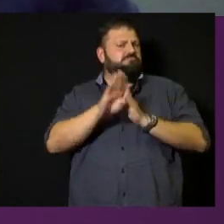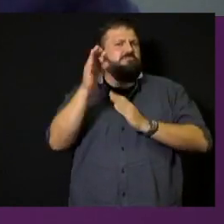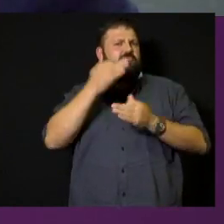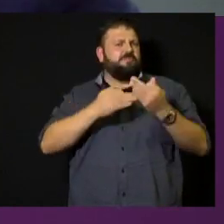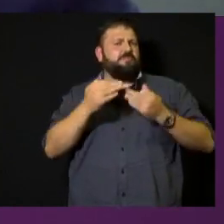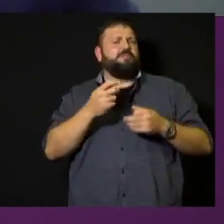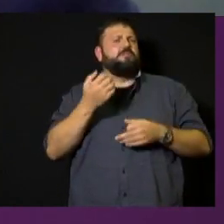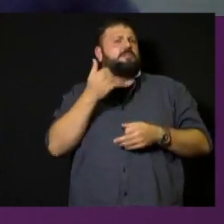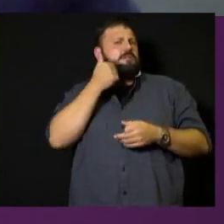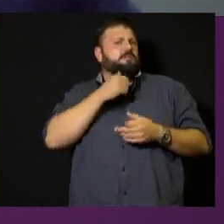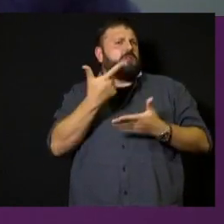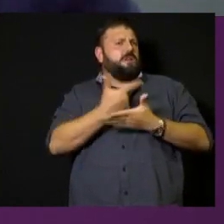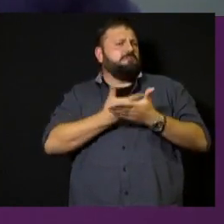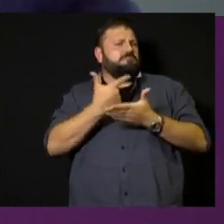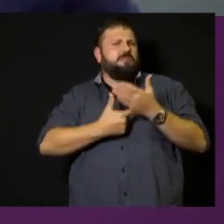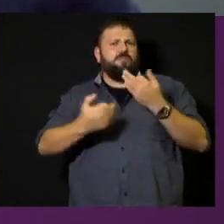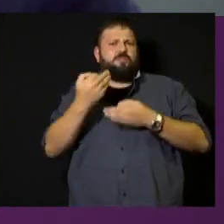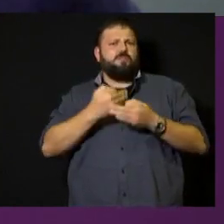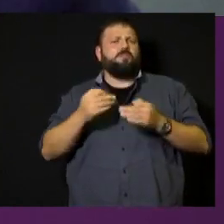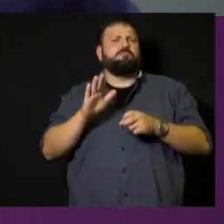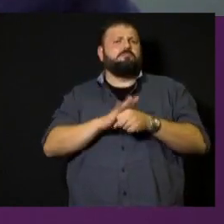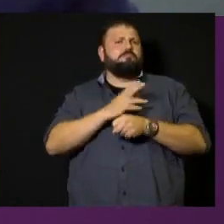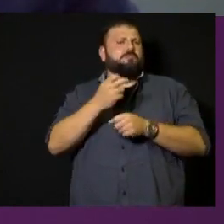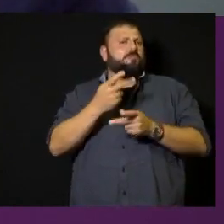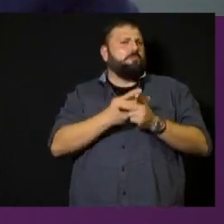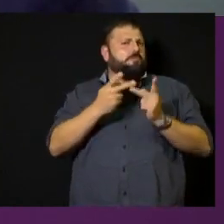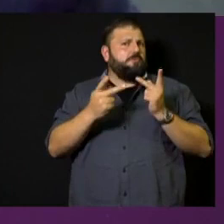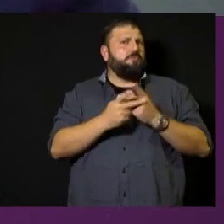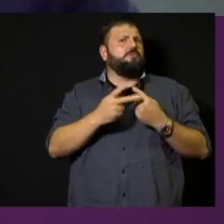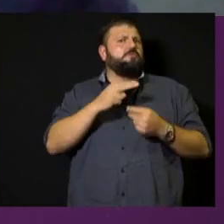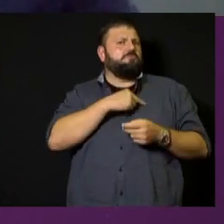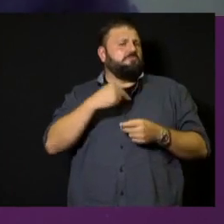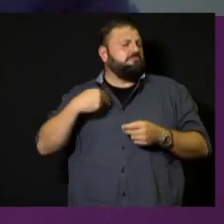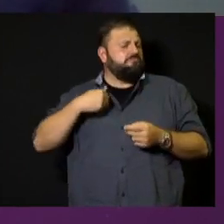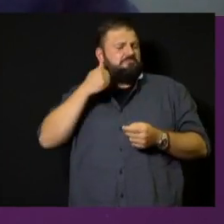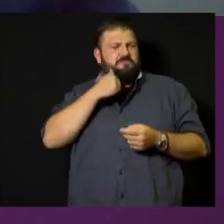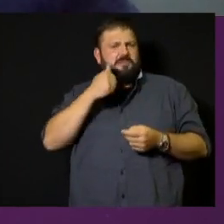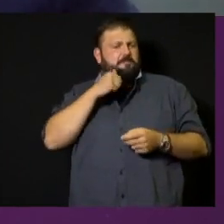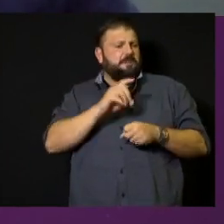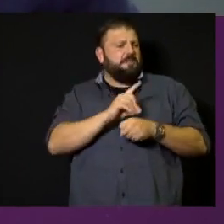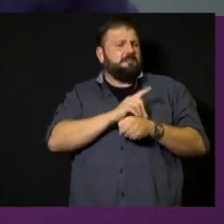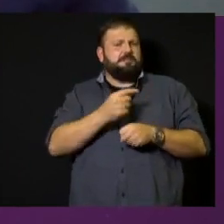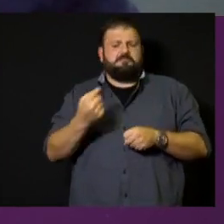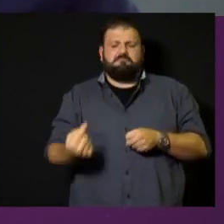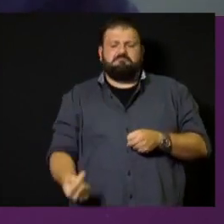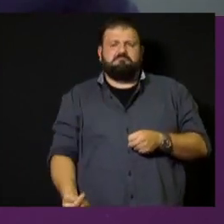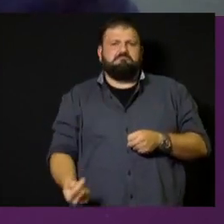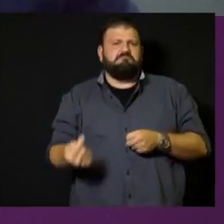finances, and I live all my life due to OmniLife.